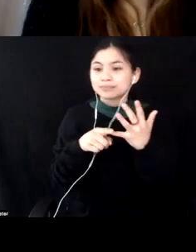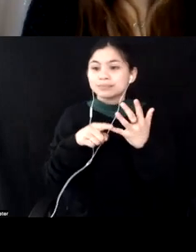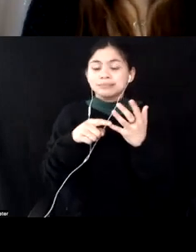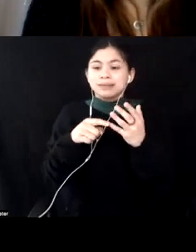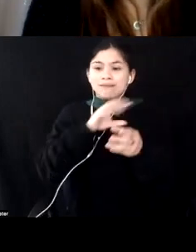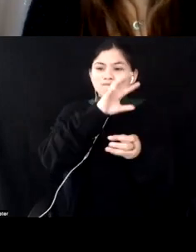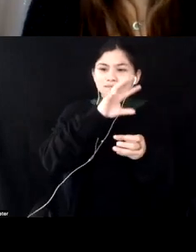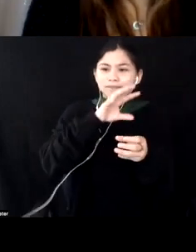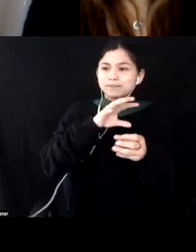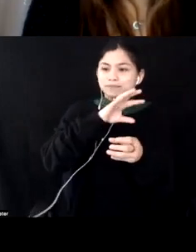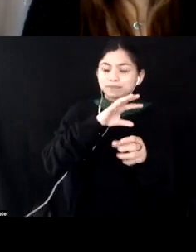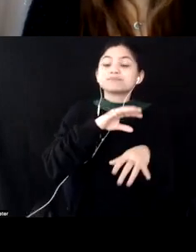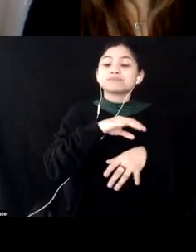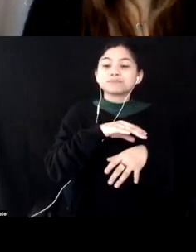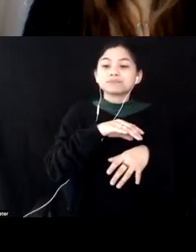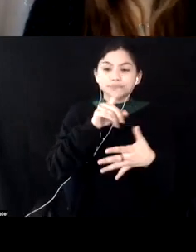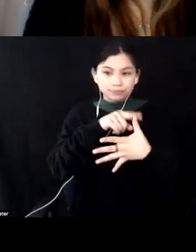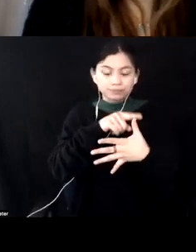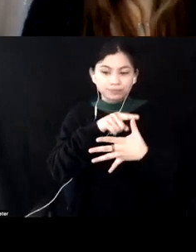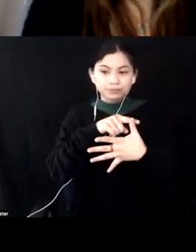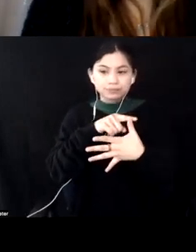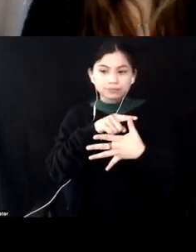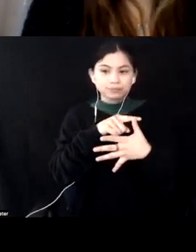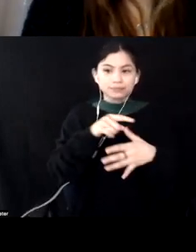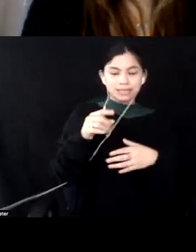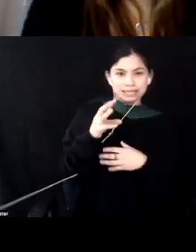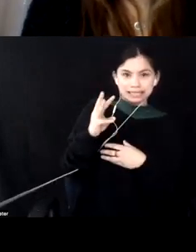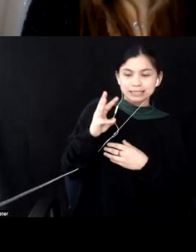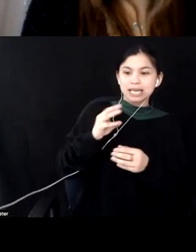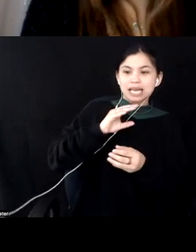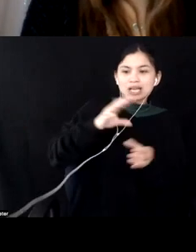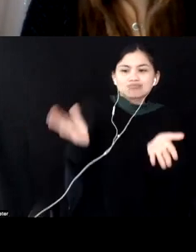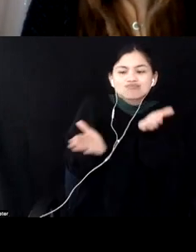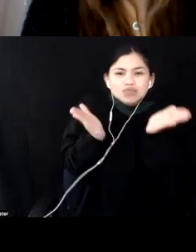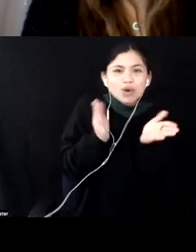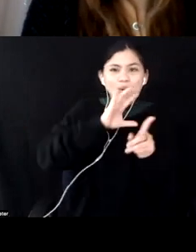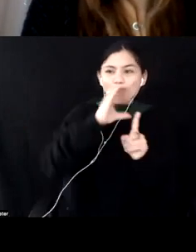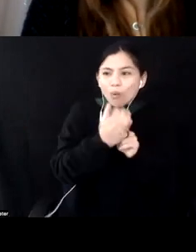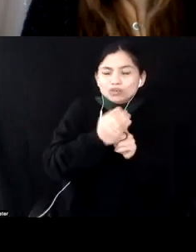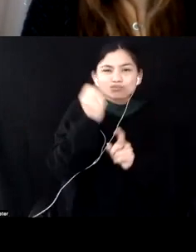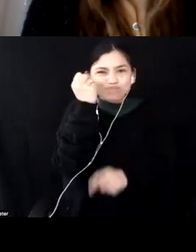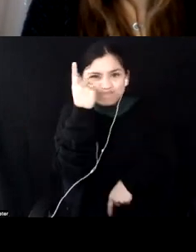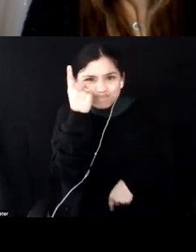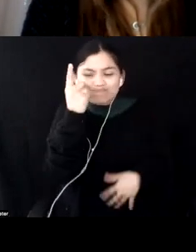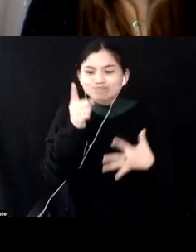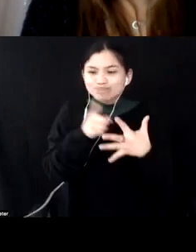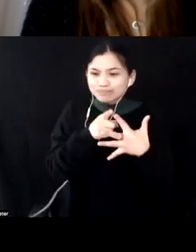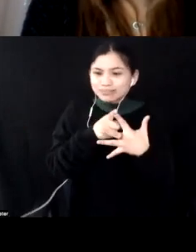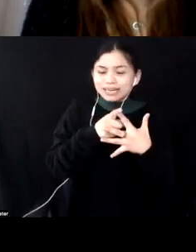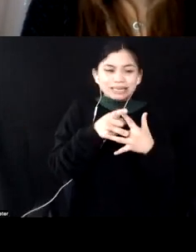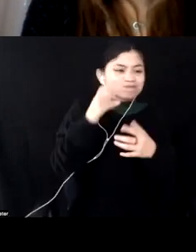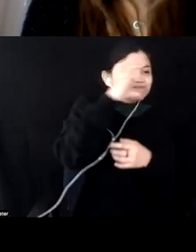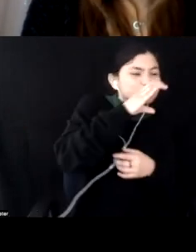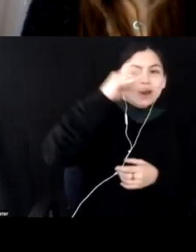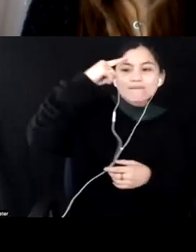cultural understanding. That one is important. Seek out inclusive environments.